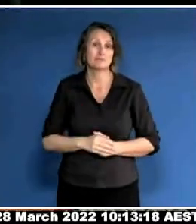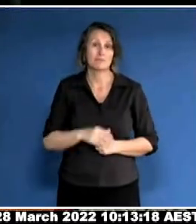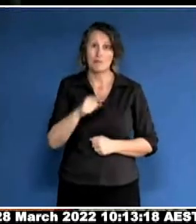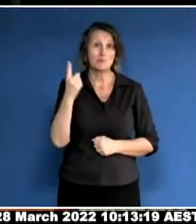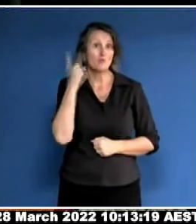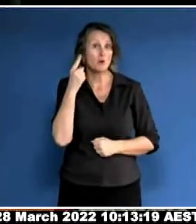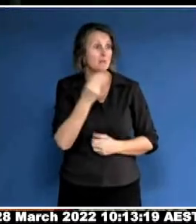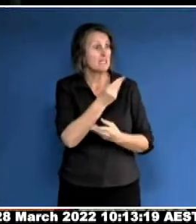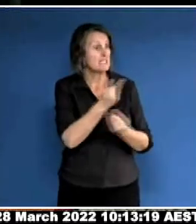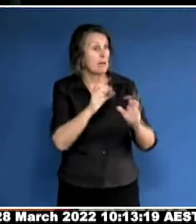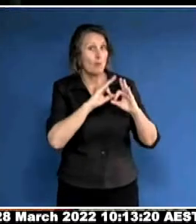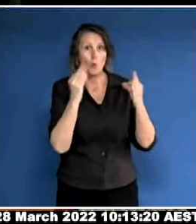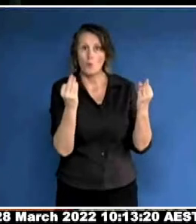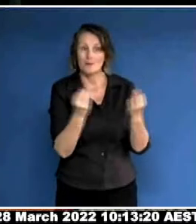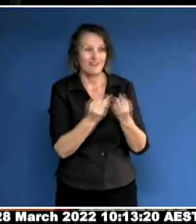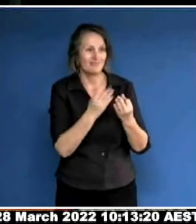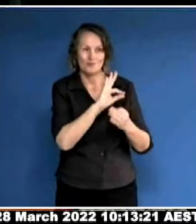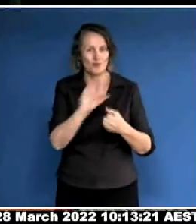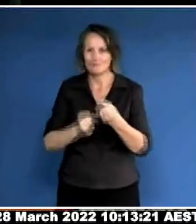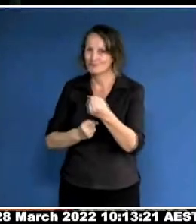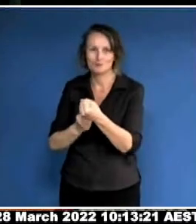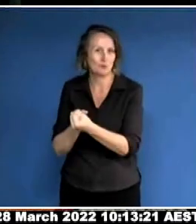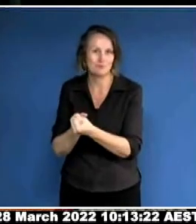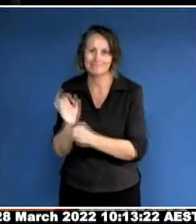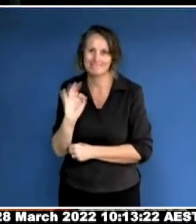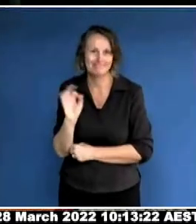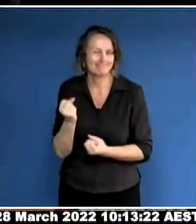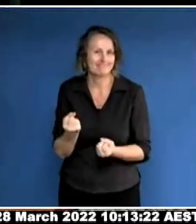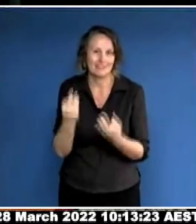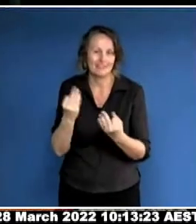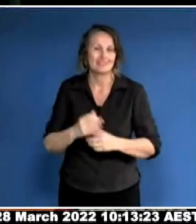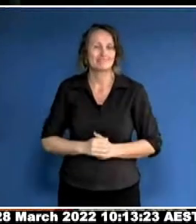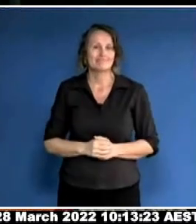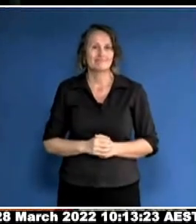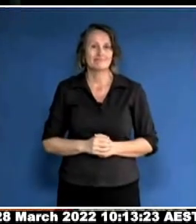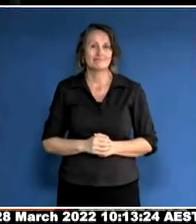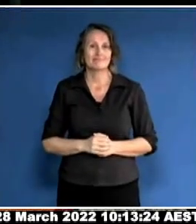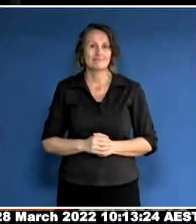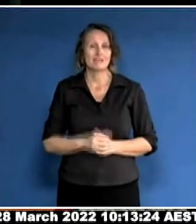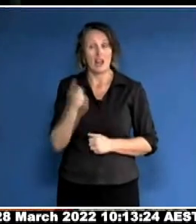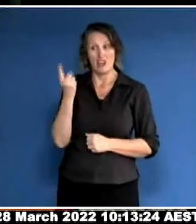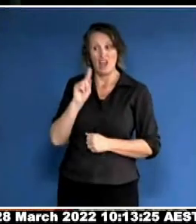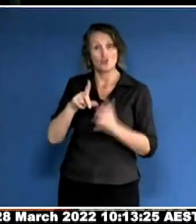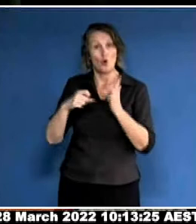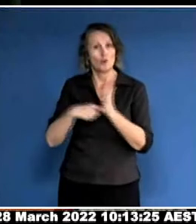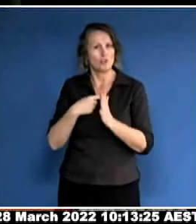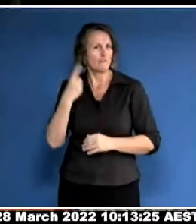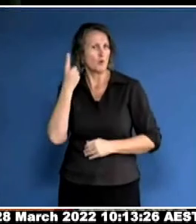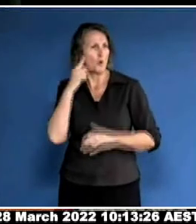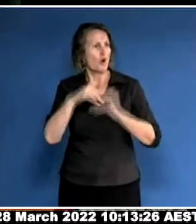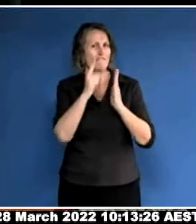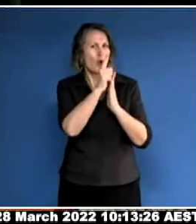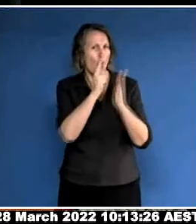people with disability. In October, you heard about the gaps in the legal protections for women and girls